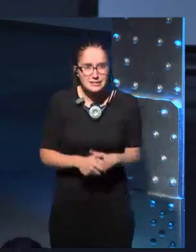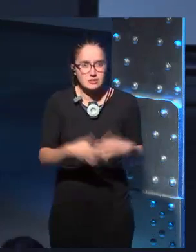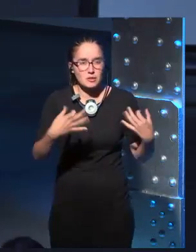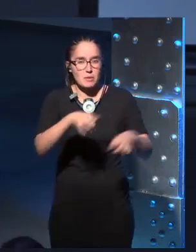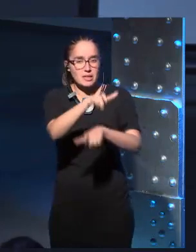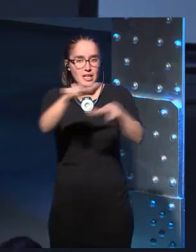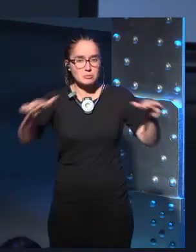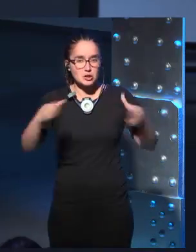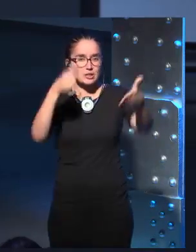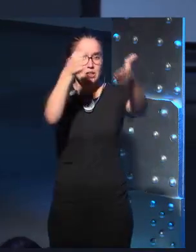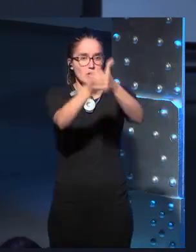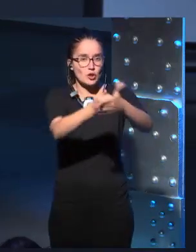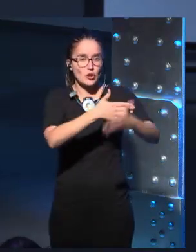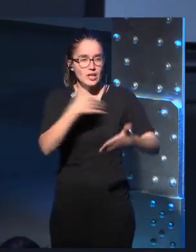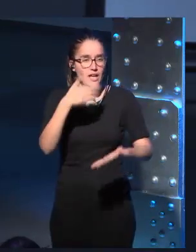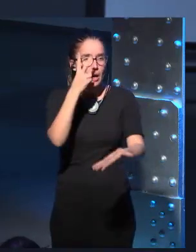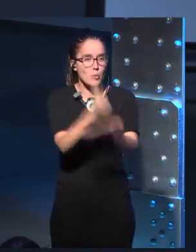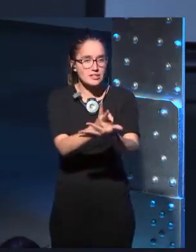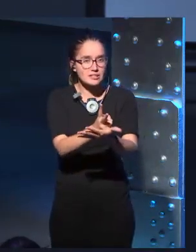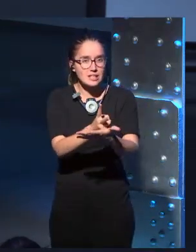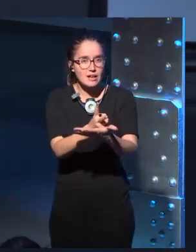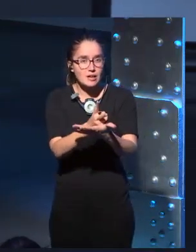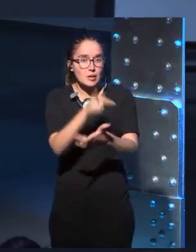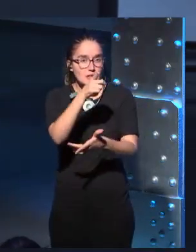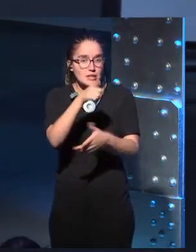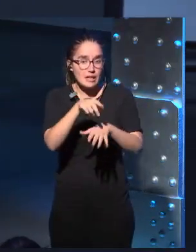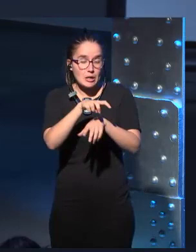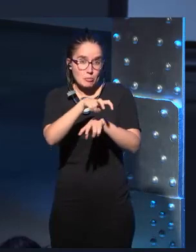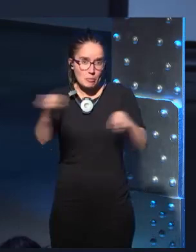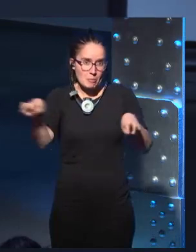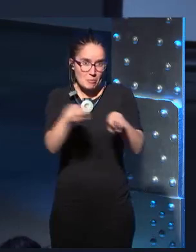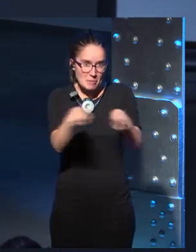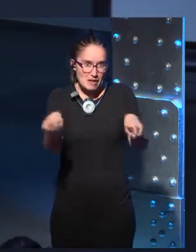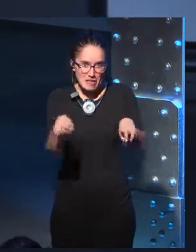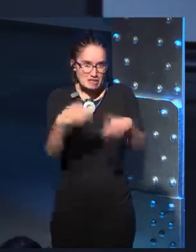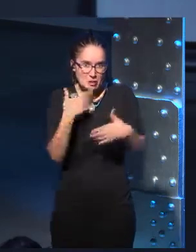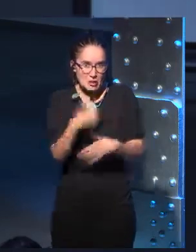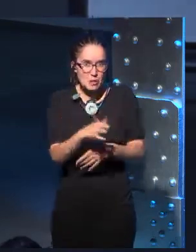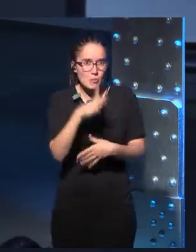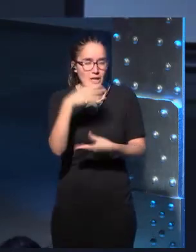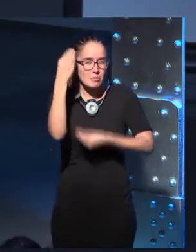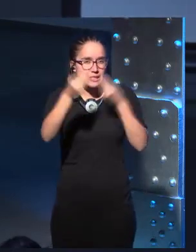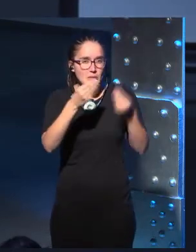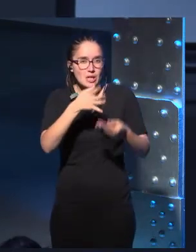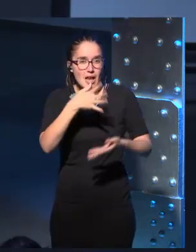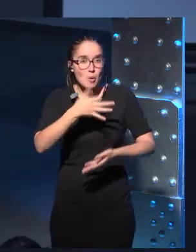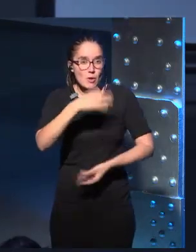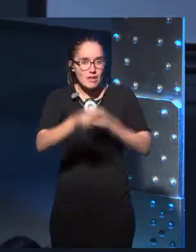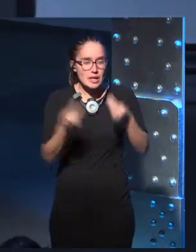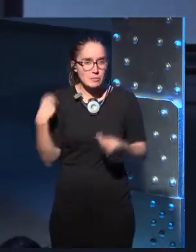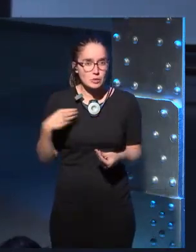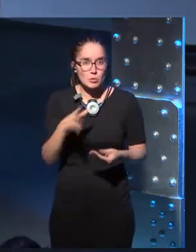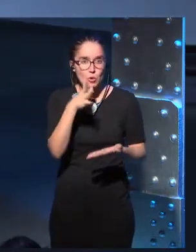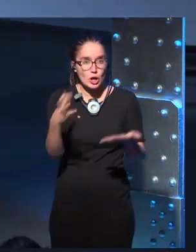bet, not in the front. Why do we laugh? Why don't we think that the water can do that? Why? Because we all have the